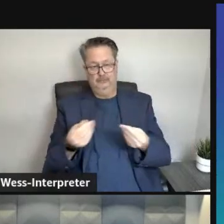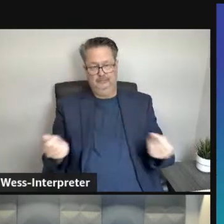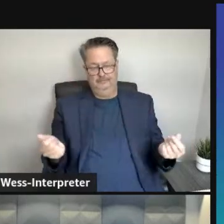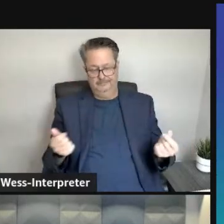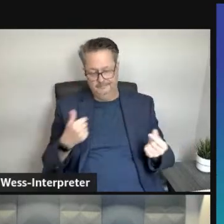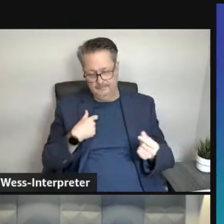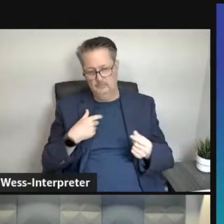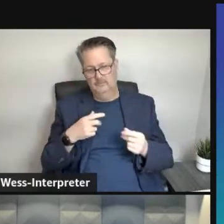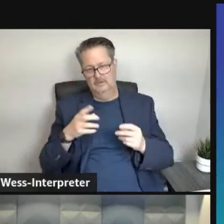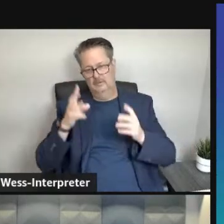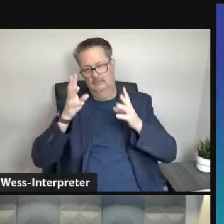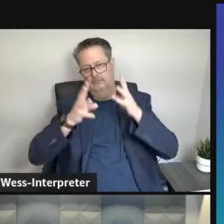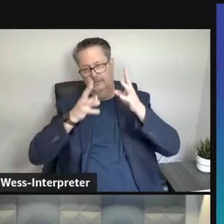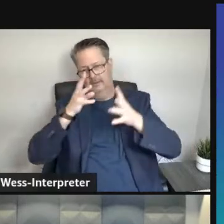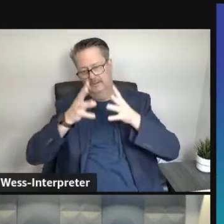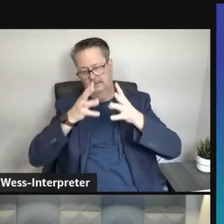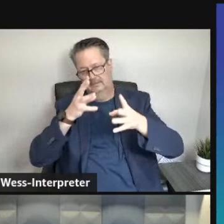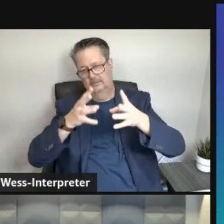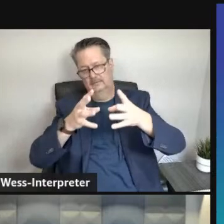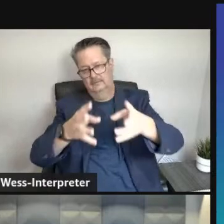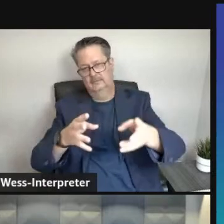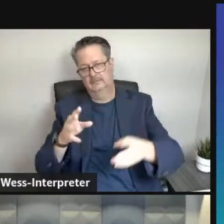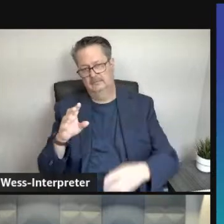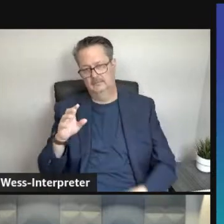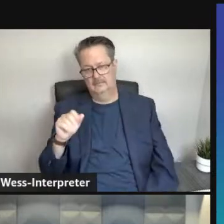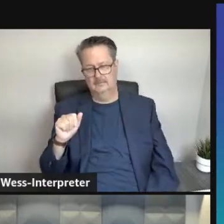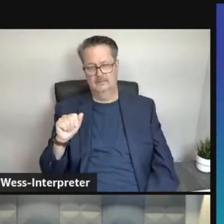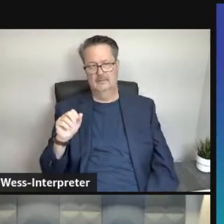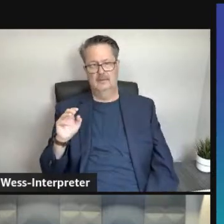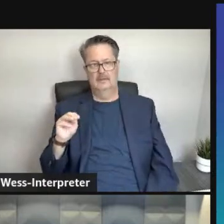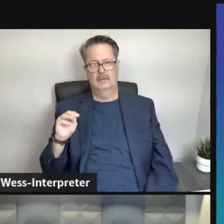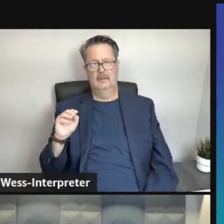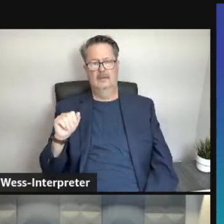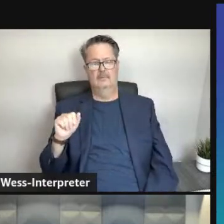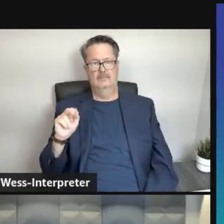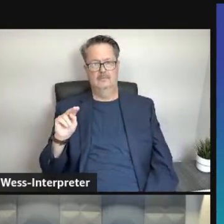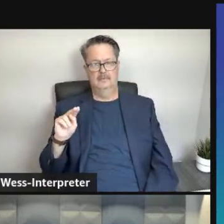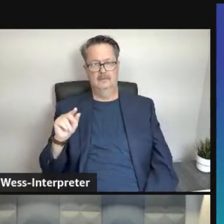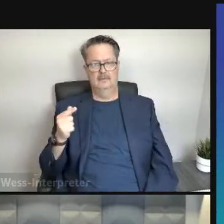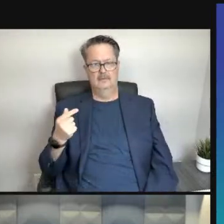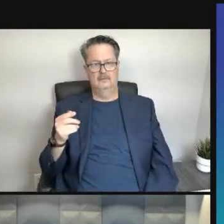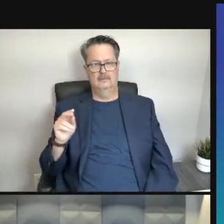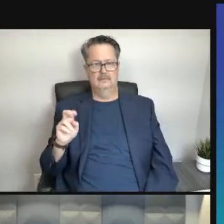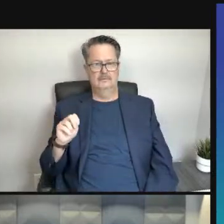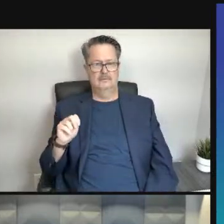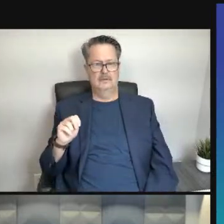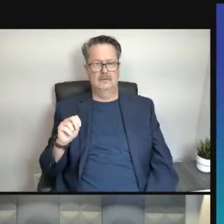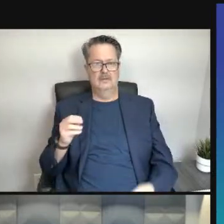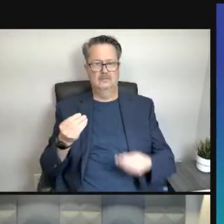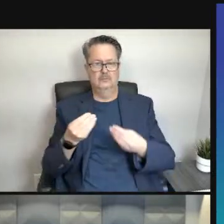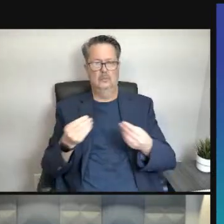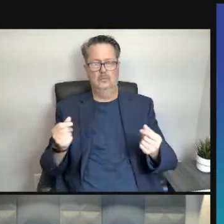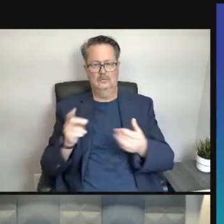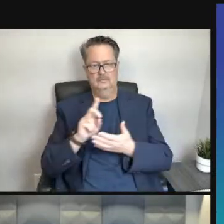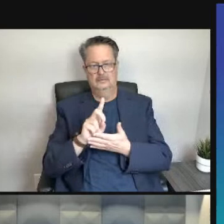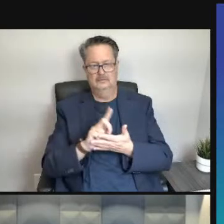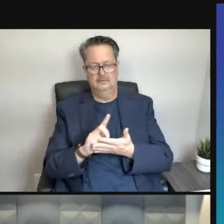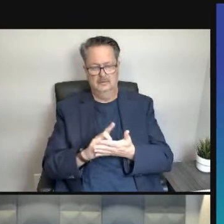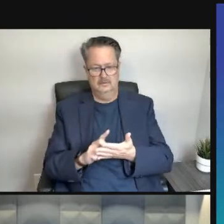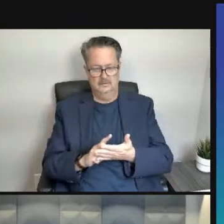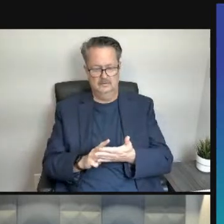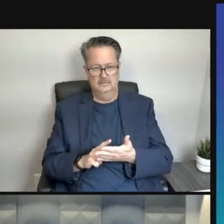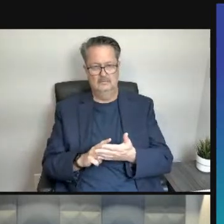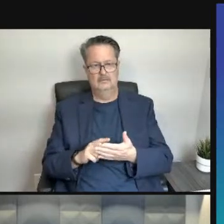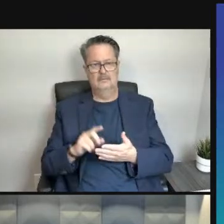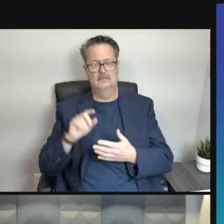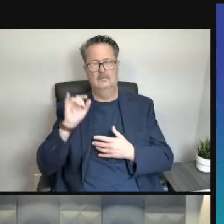create an Amazon EKS cluster with managed node groups and install Argo Workflows and